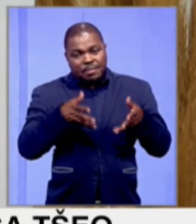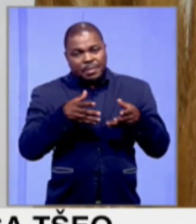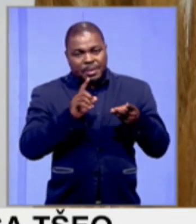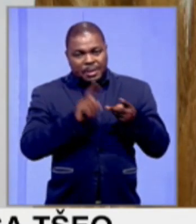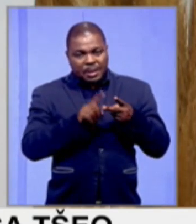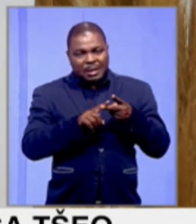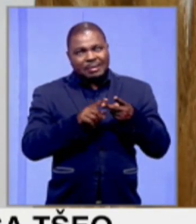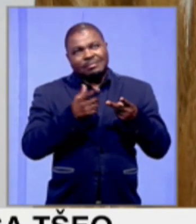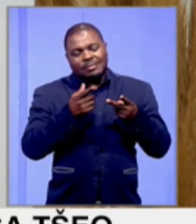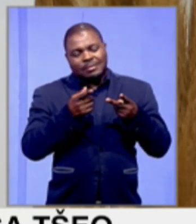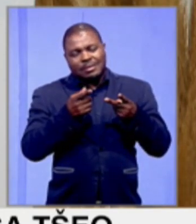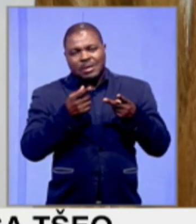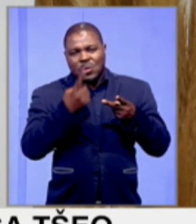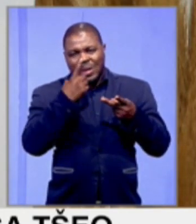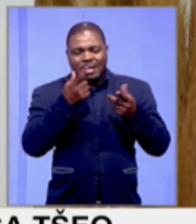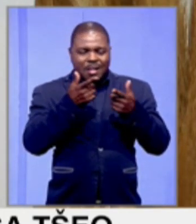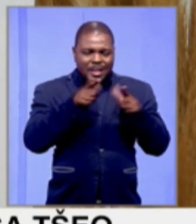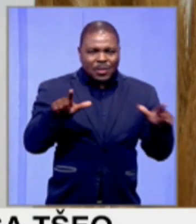the language